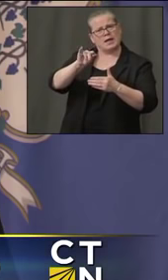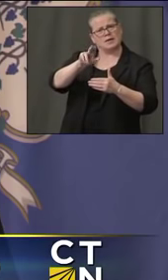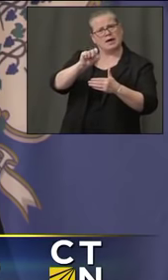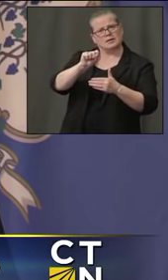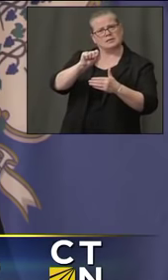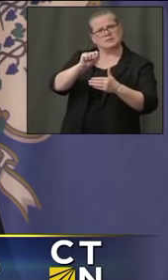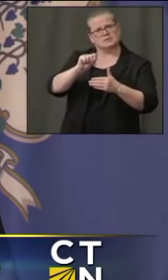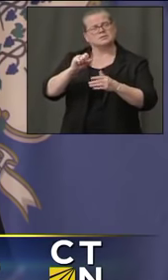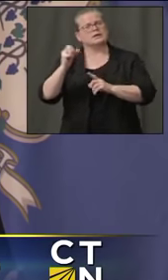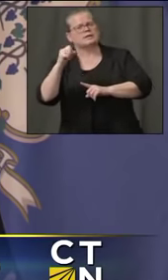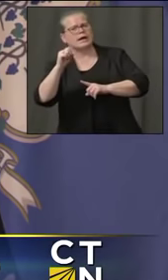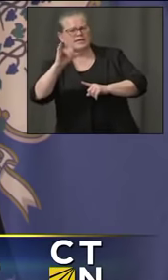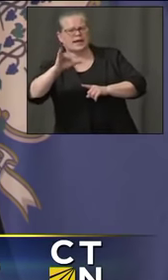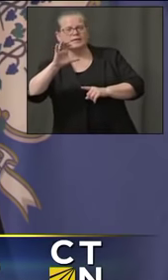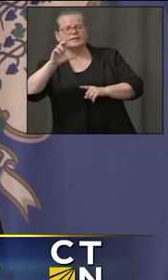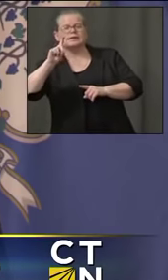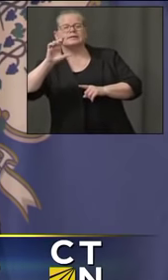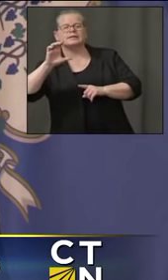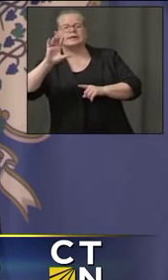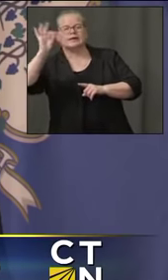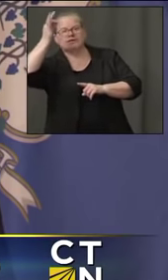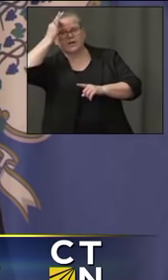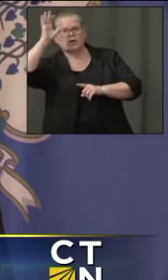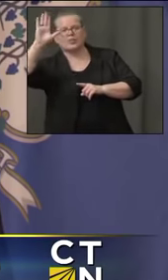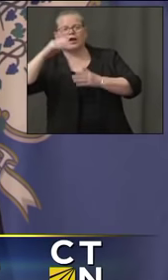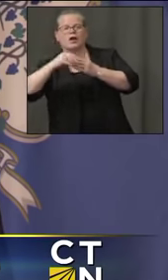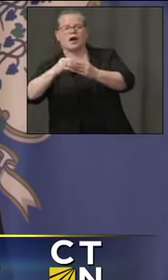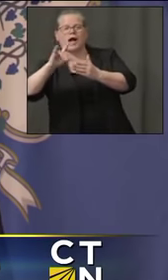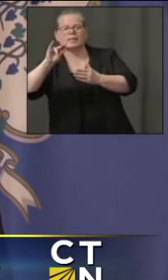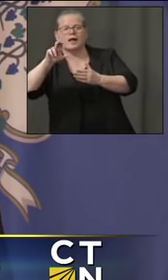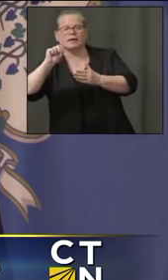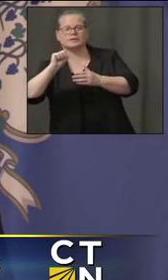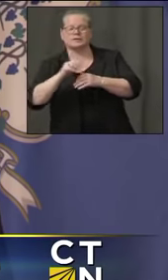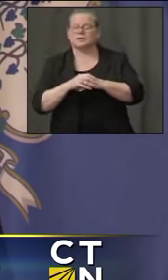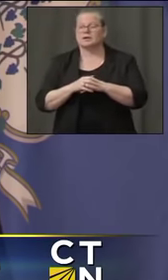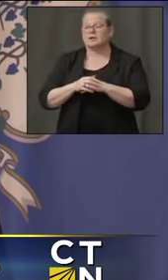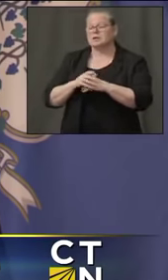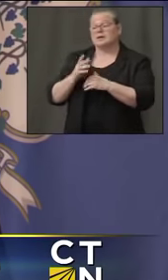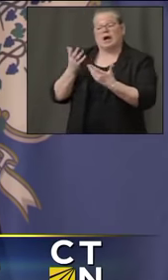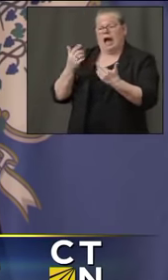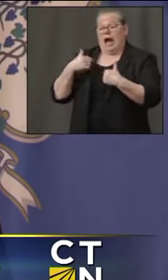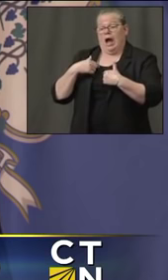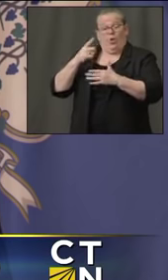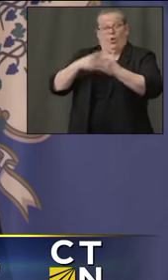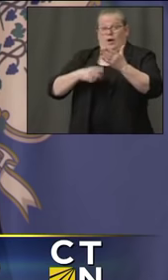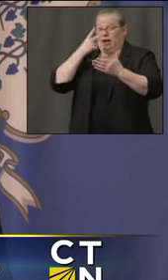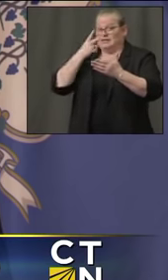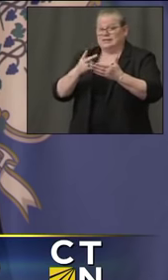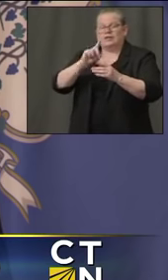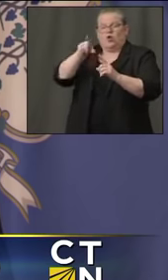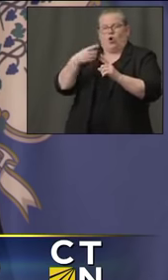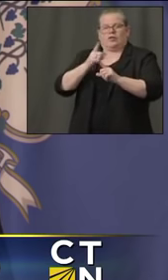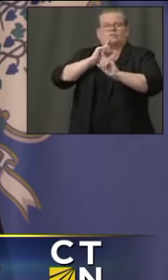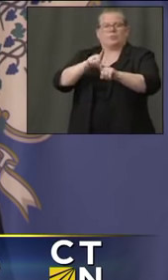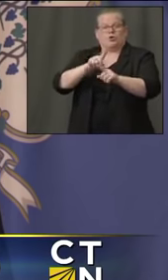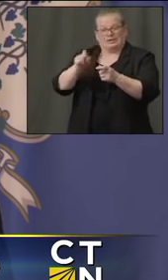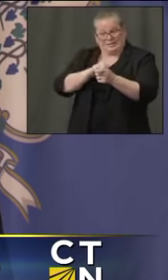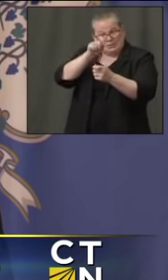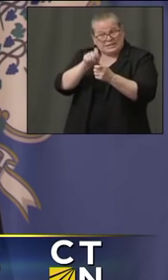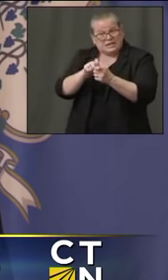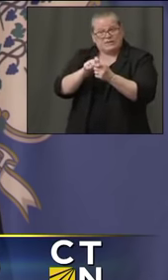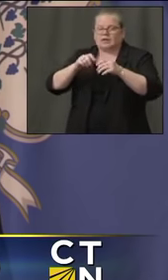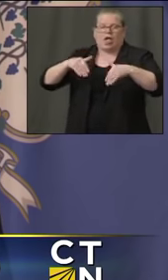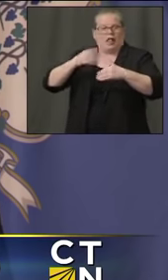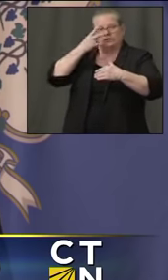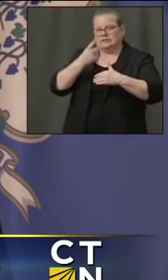I got to say, all I've seen is reports on them, and they're pretty vague and pretty generic. I think we're sort of on our own in terms of guidelines that